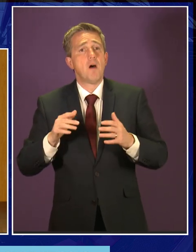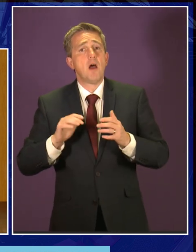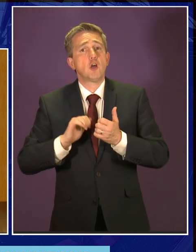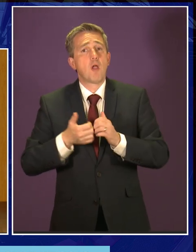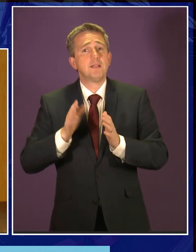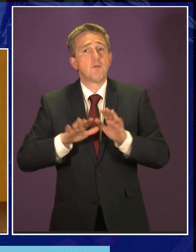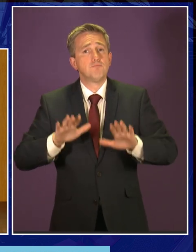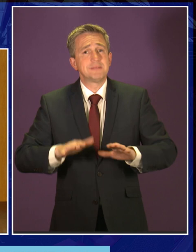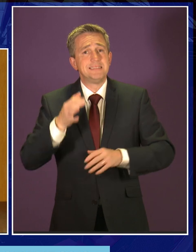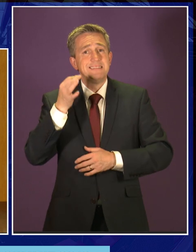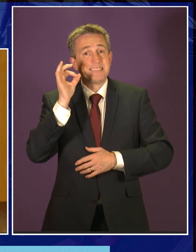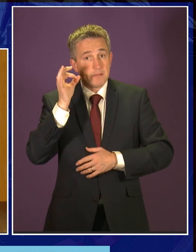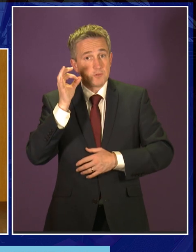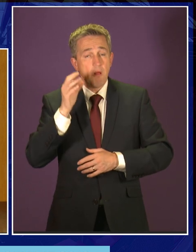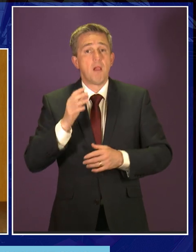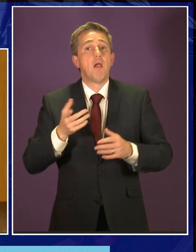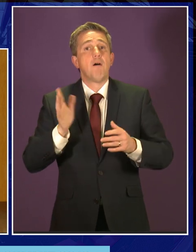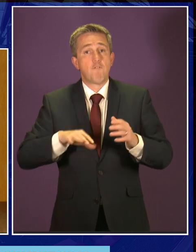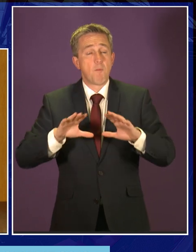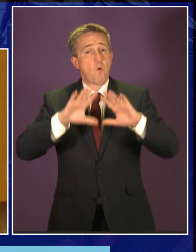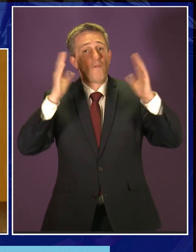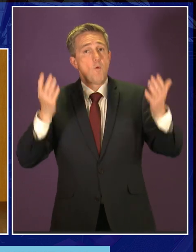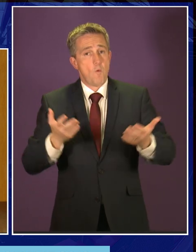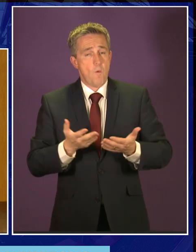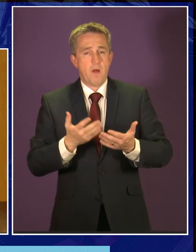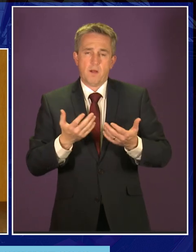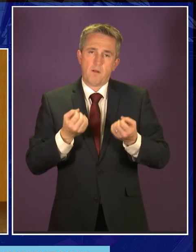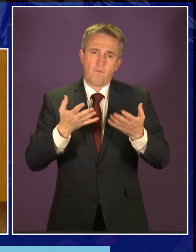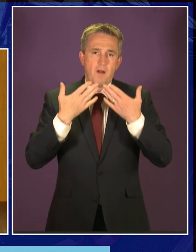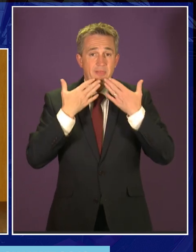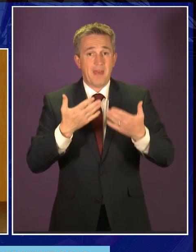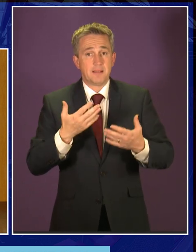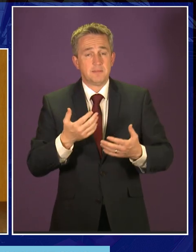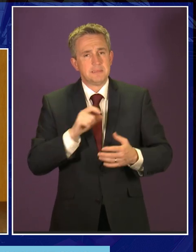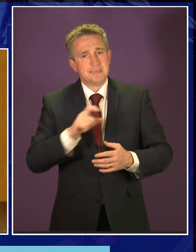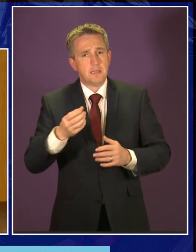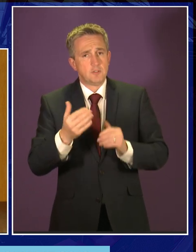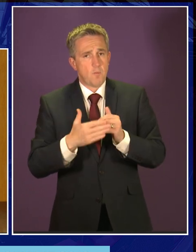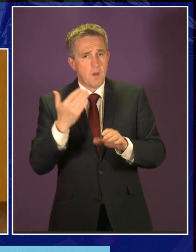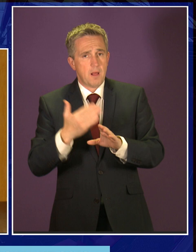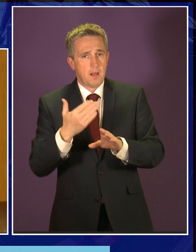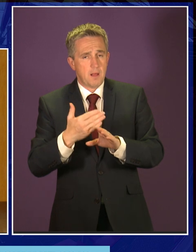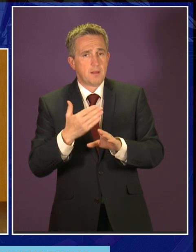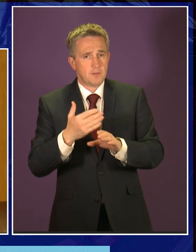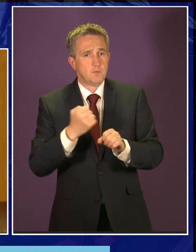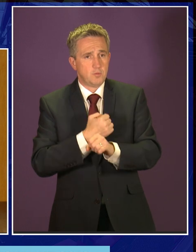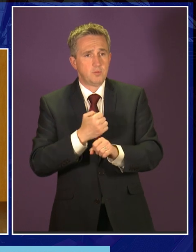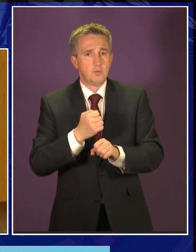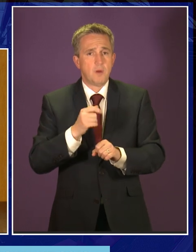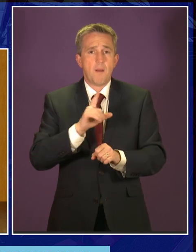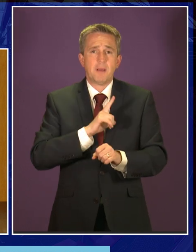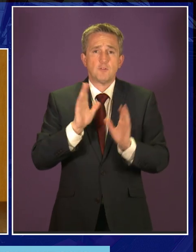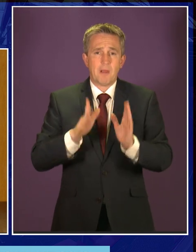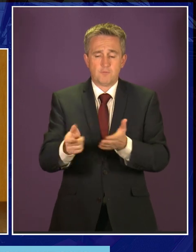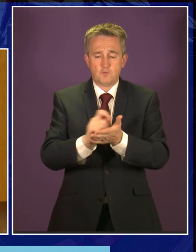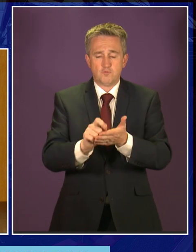Council, across the world and across the organisation, and a note that some of us still have work to do, as colleagues sitting at the back will be producing